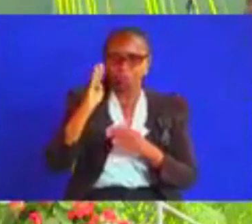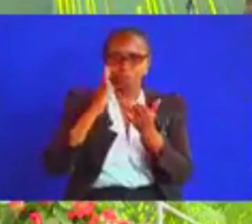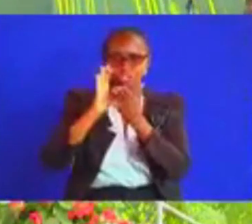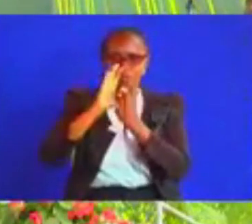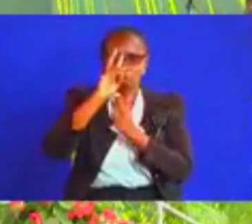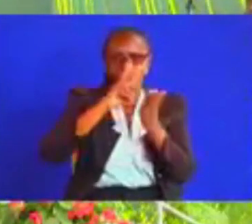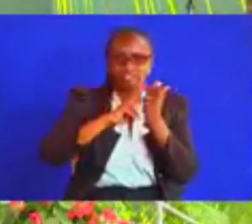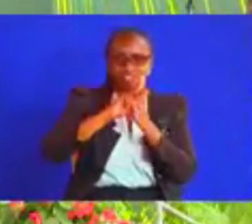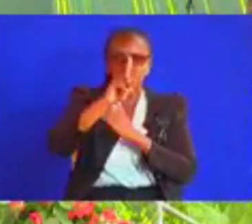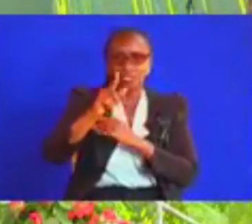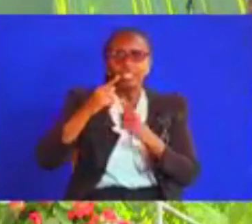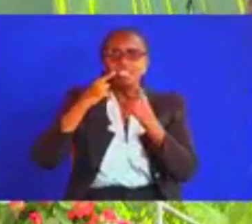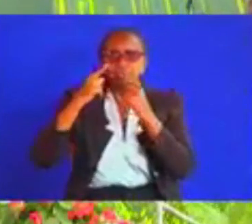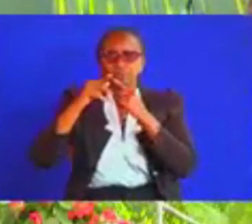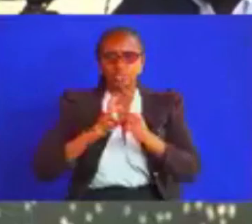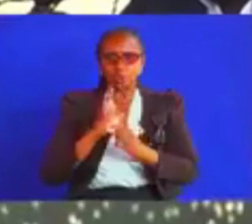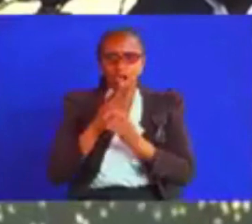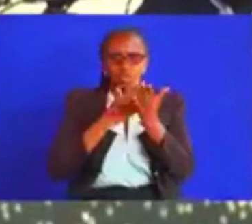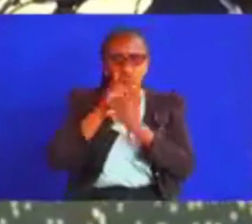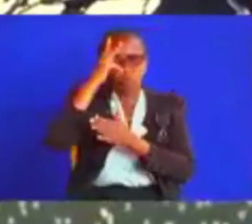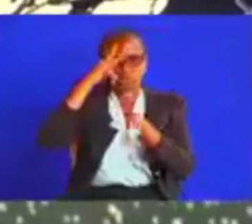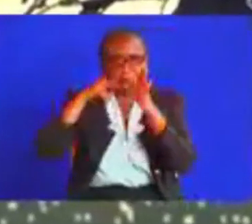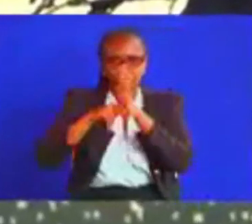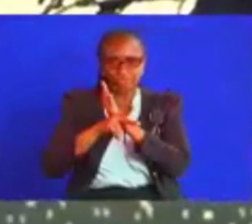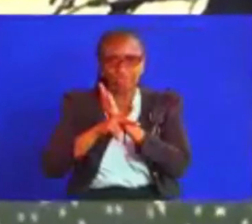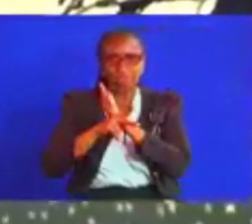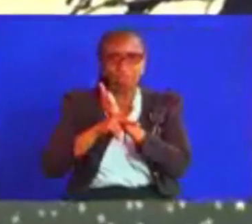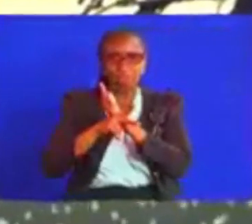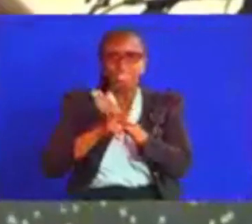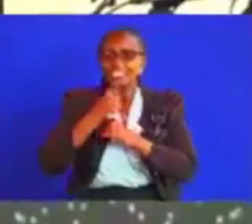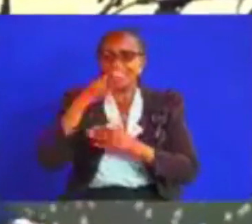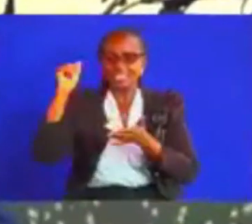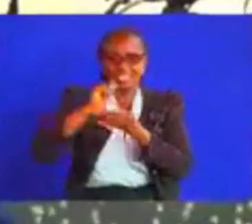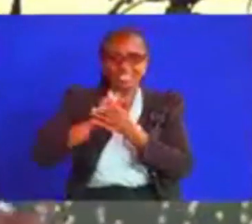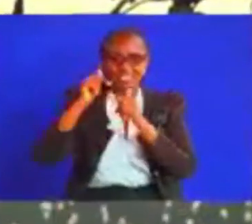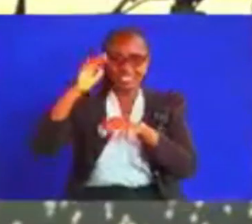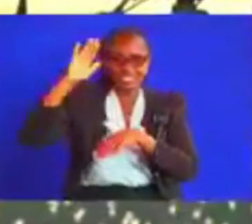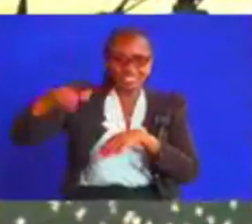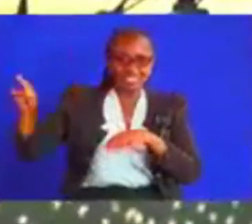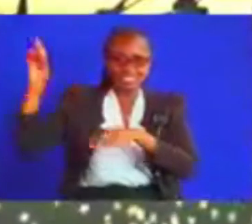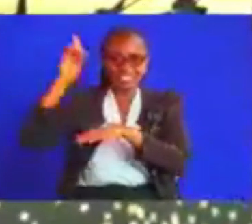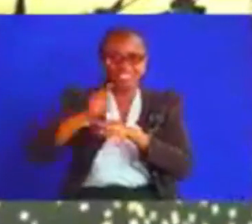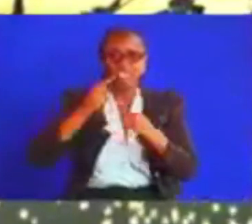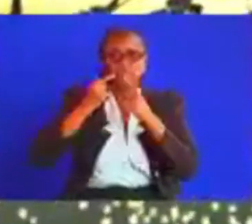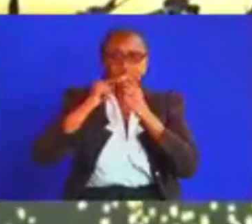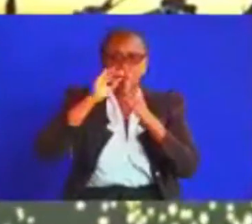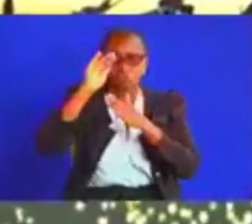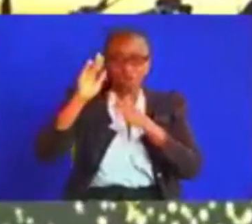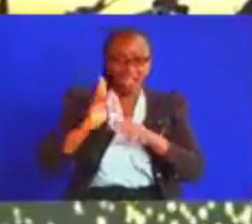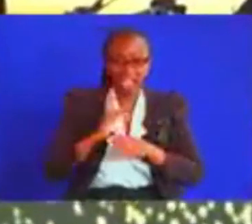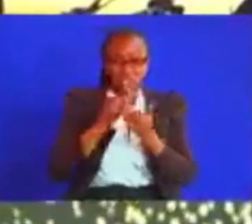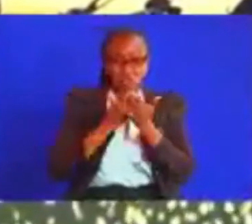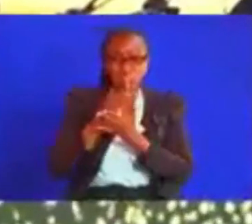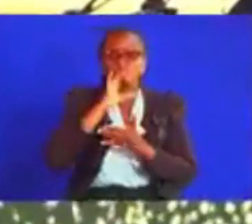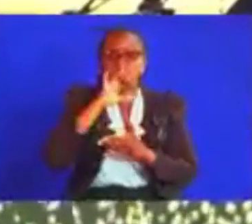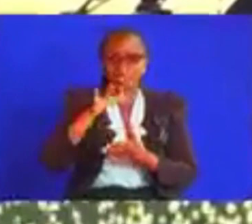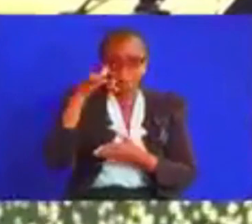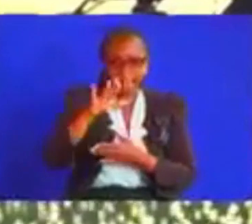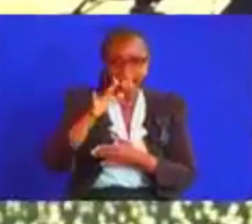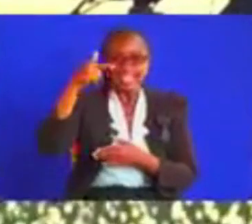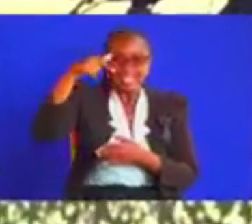us in time past through the prophets, he said, had in these last days spoken to us through his Son, whom he